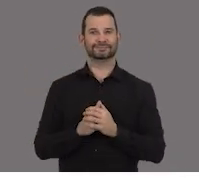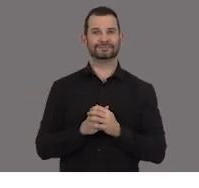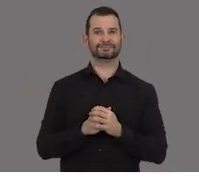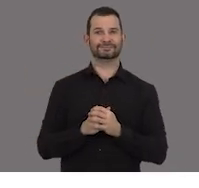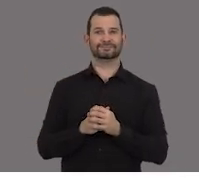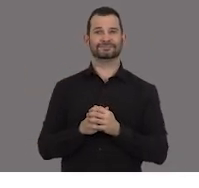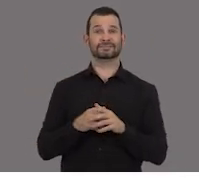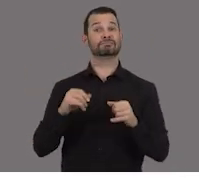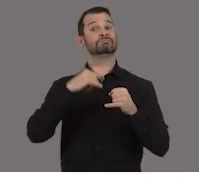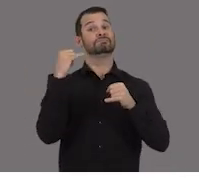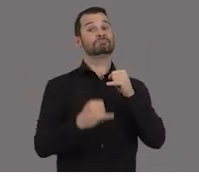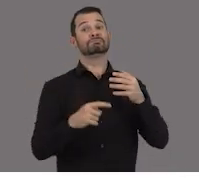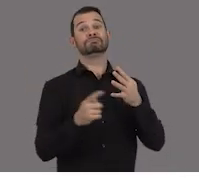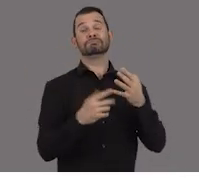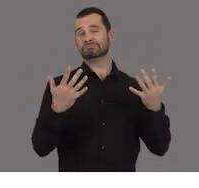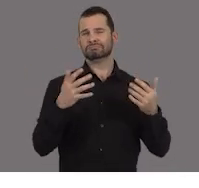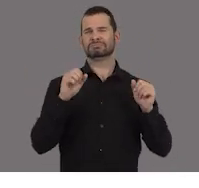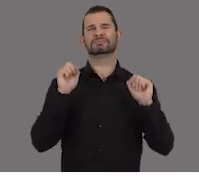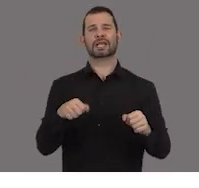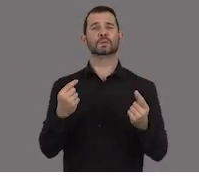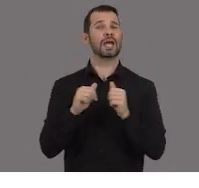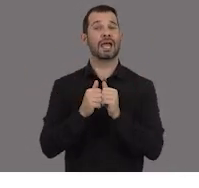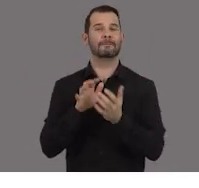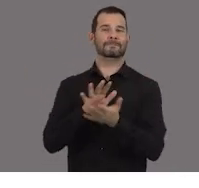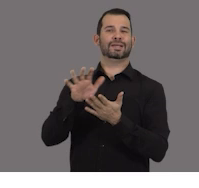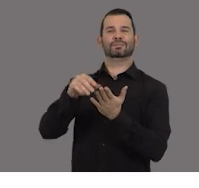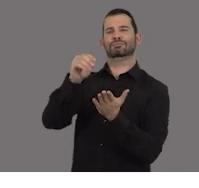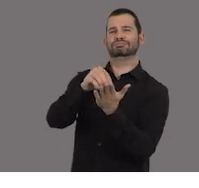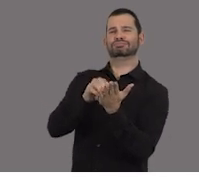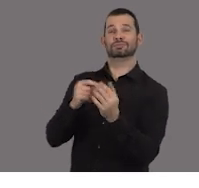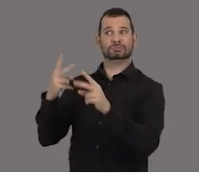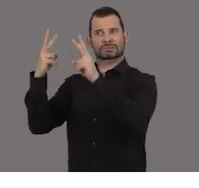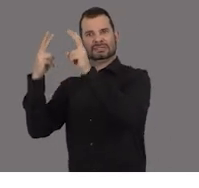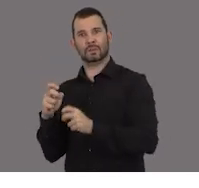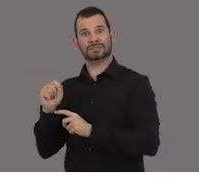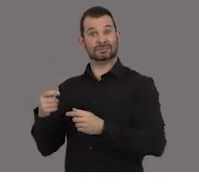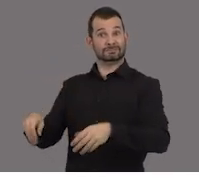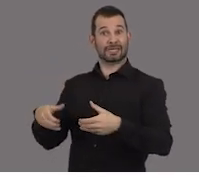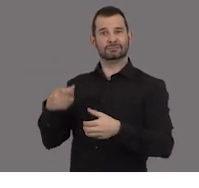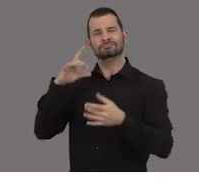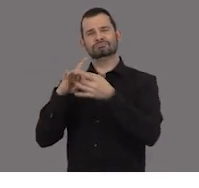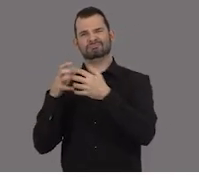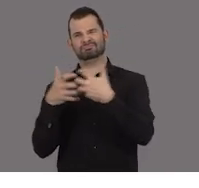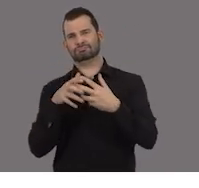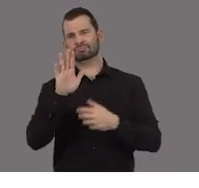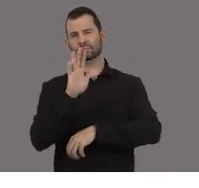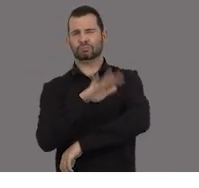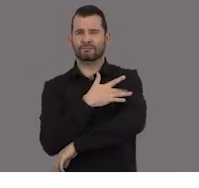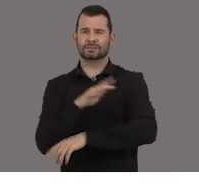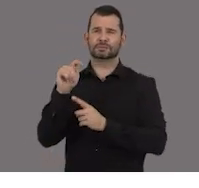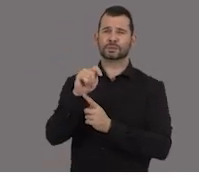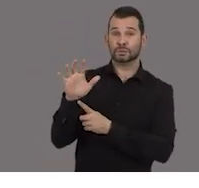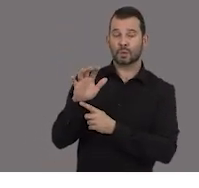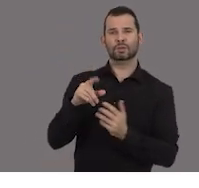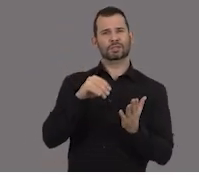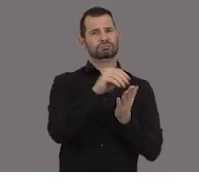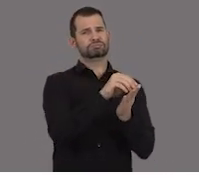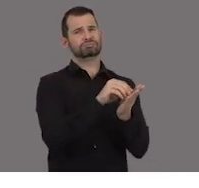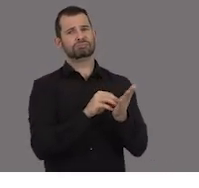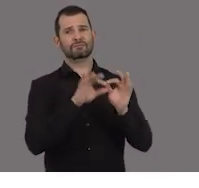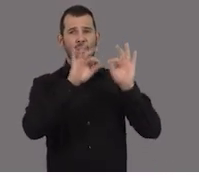preparer. Finally, you can do them on paper by downloading a tax package for your province